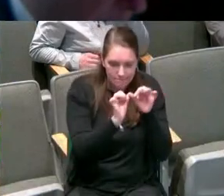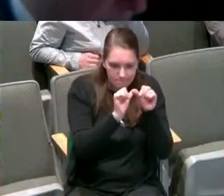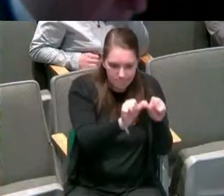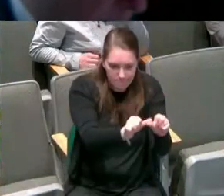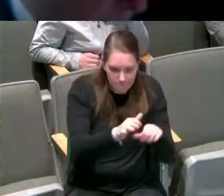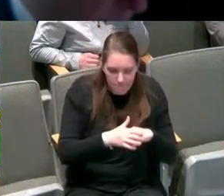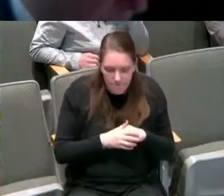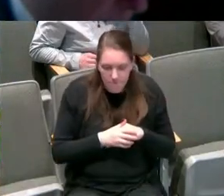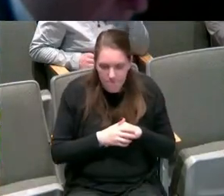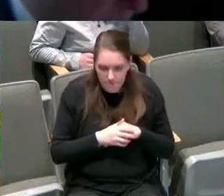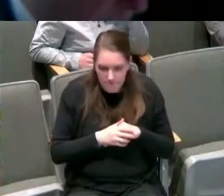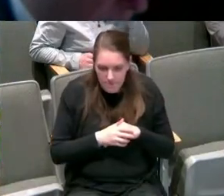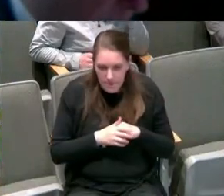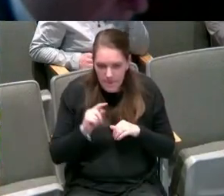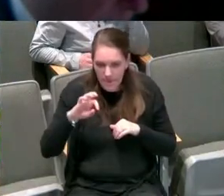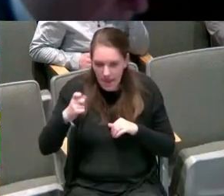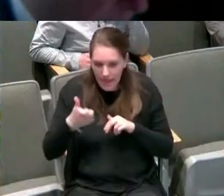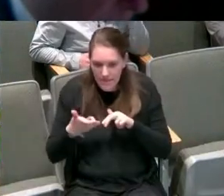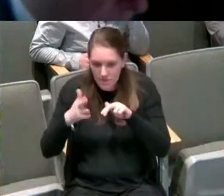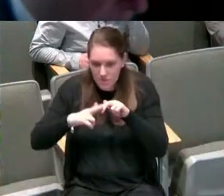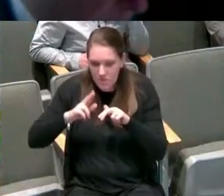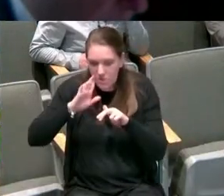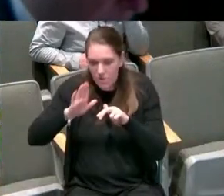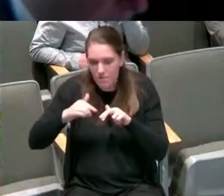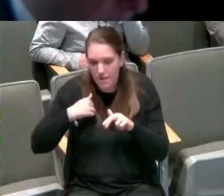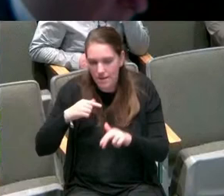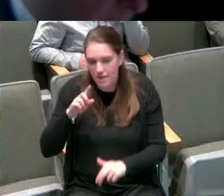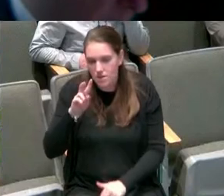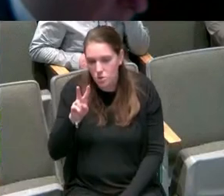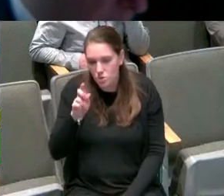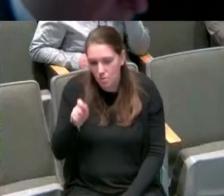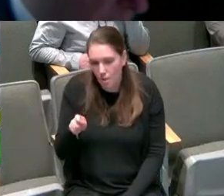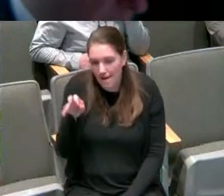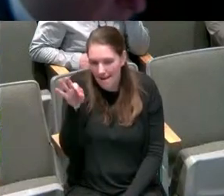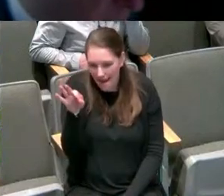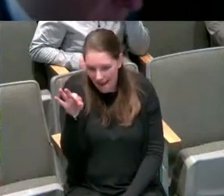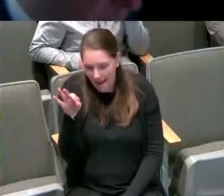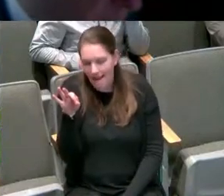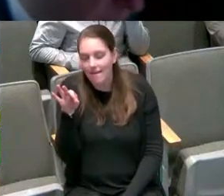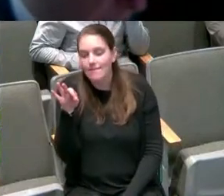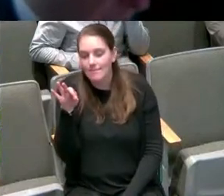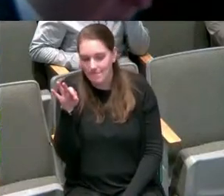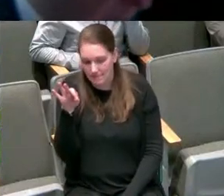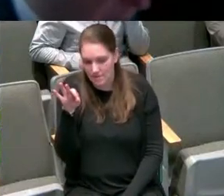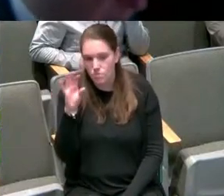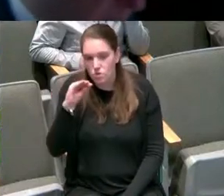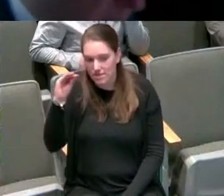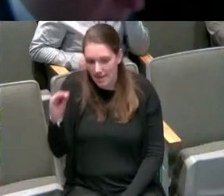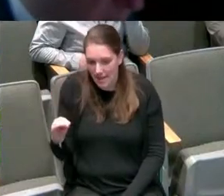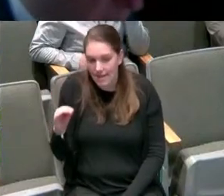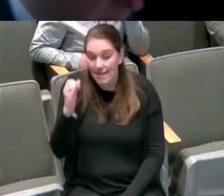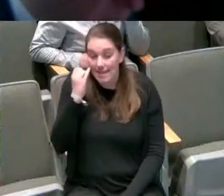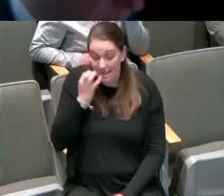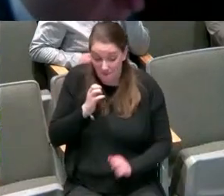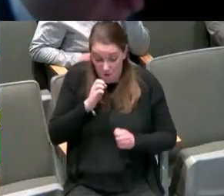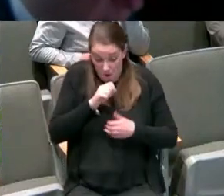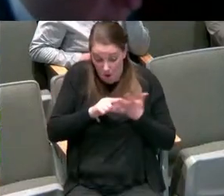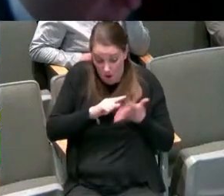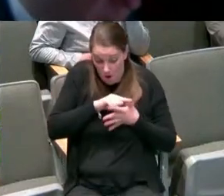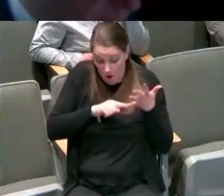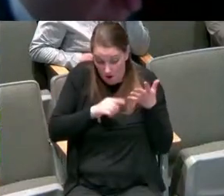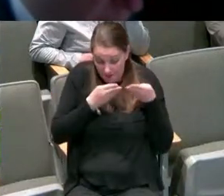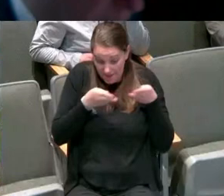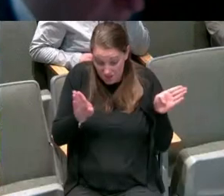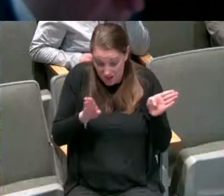homeowners will be 2.9 percent if all the capital items proposed for general fund support are approved by town meeting